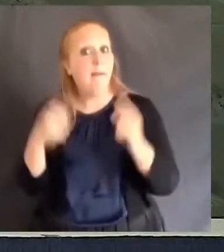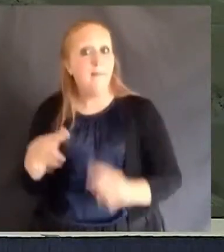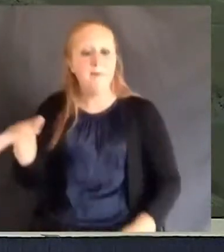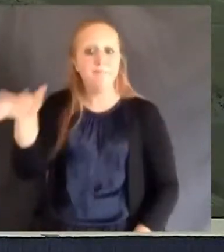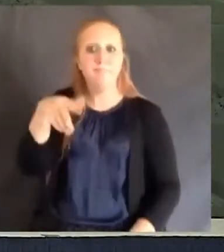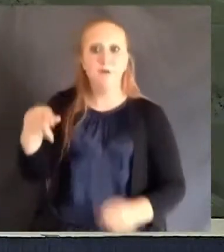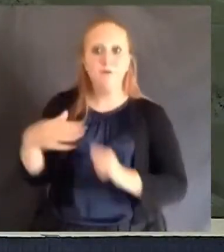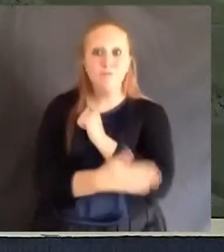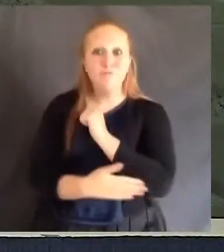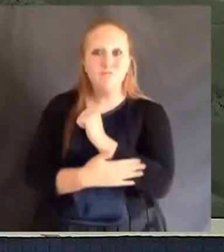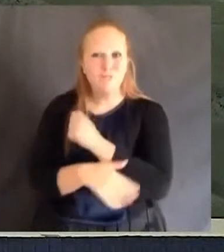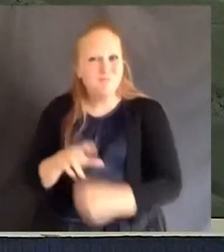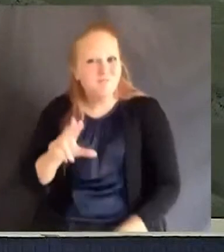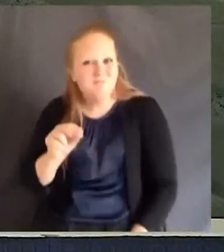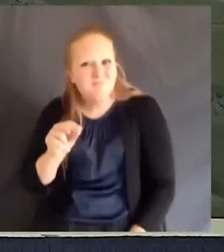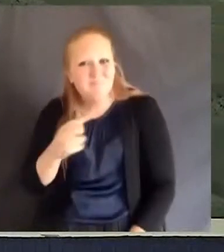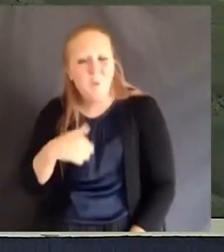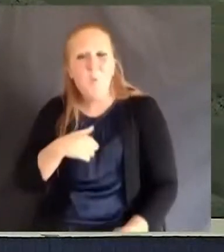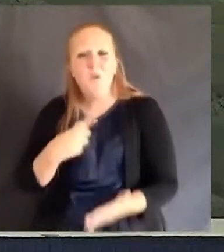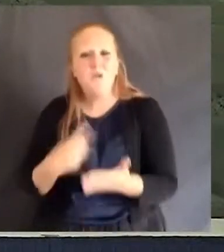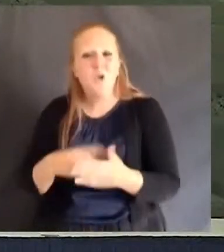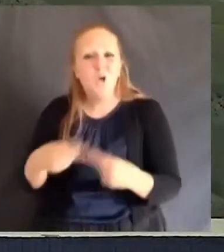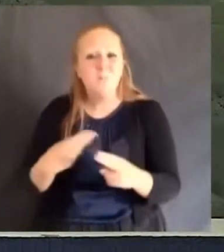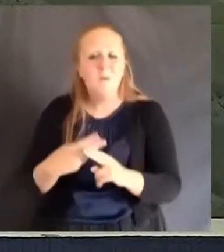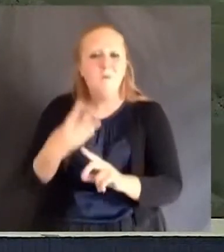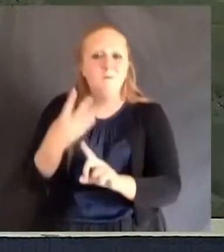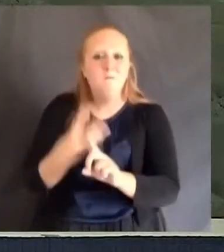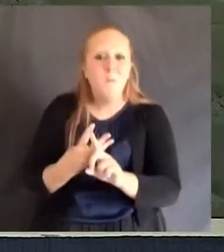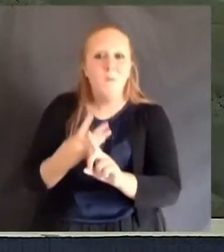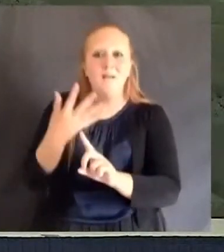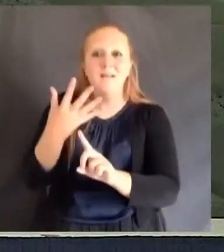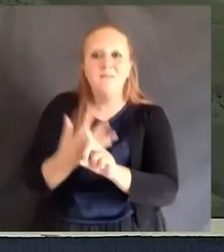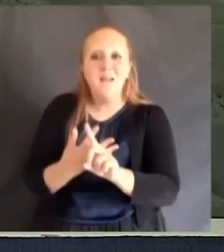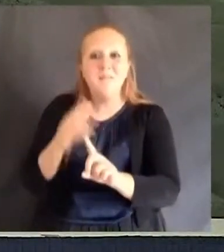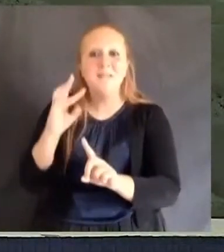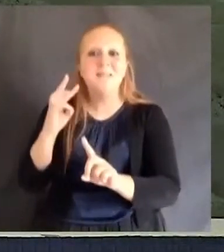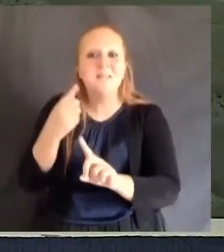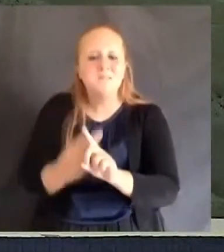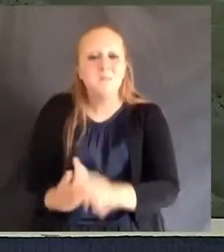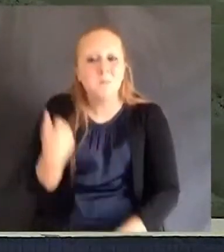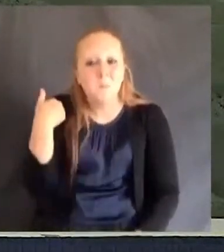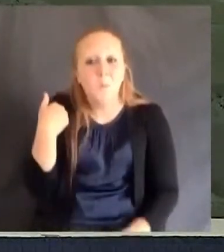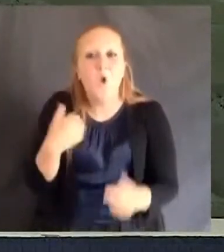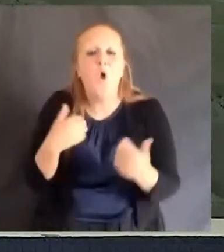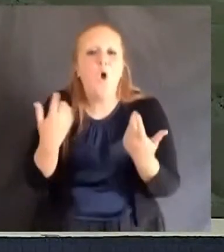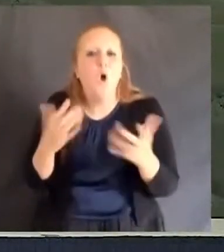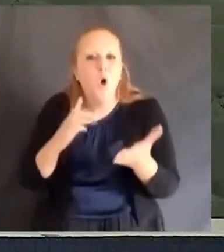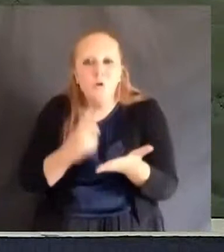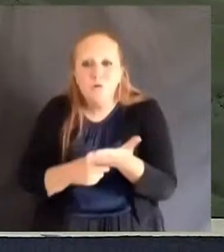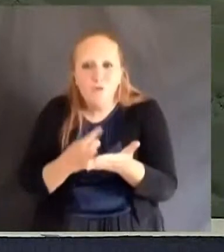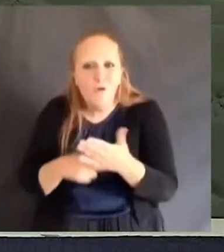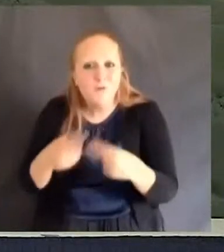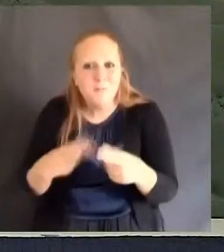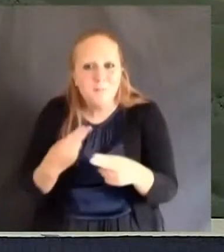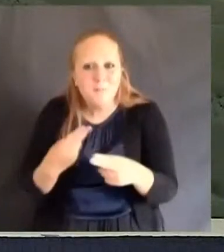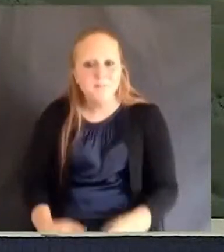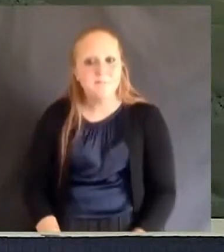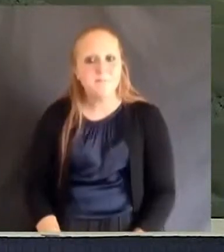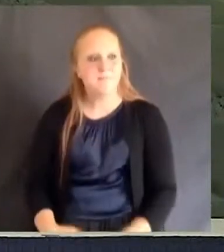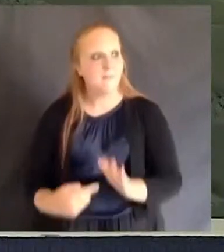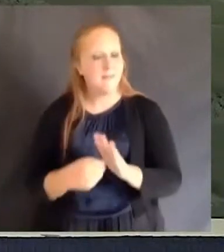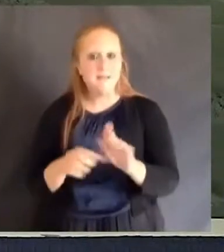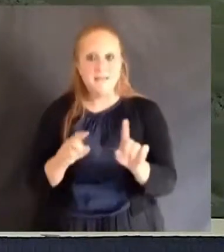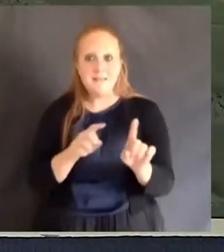didn't talk about 4 months ago and 5 months ago and 6 months ago. Testing capacity. I